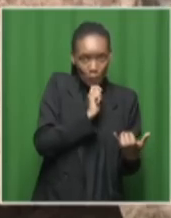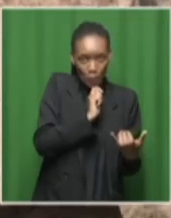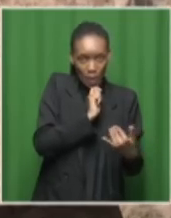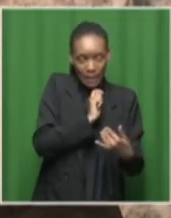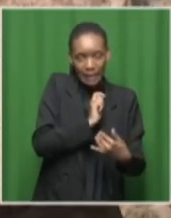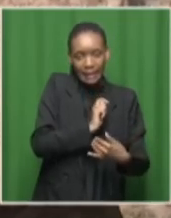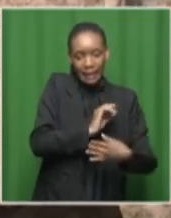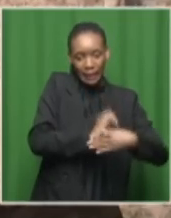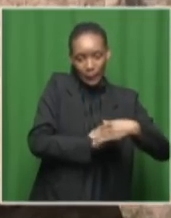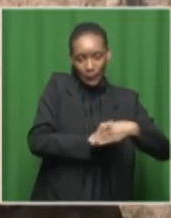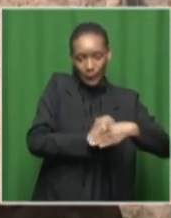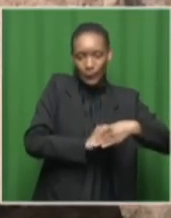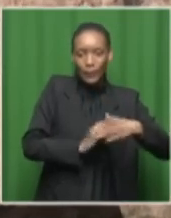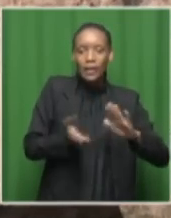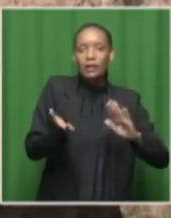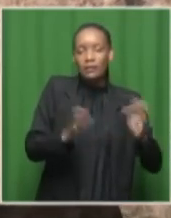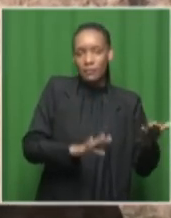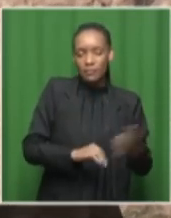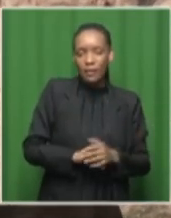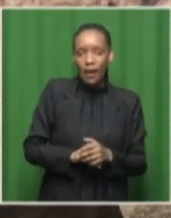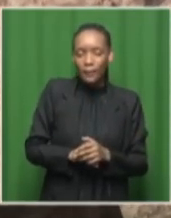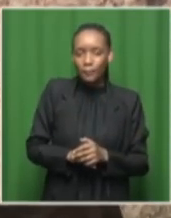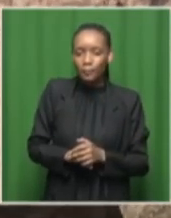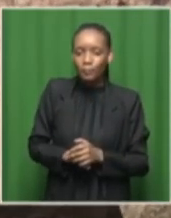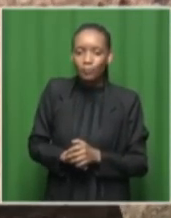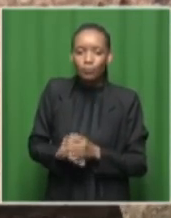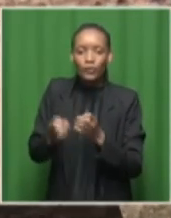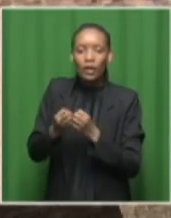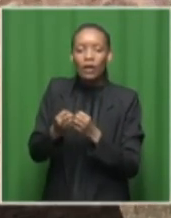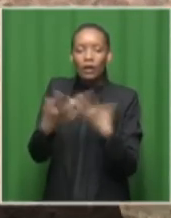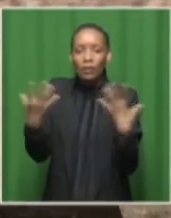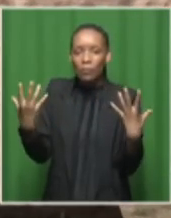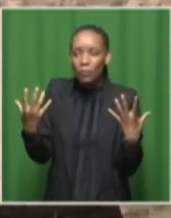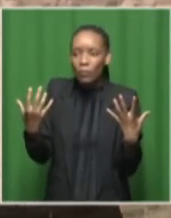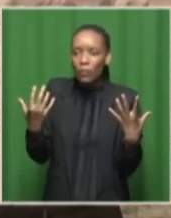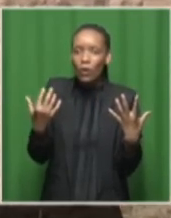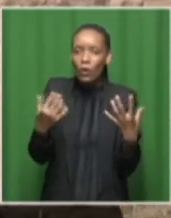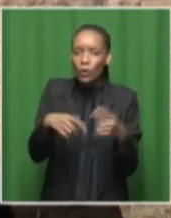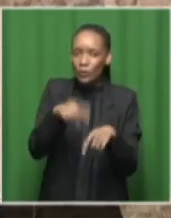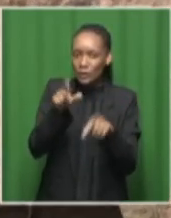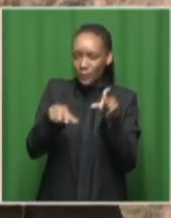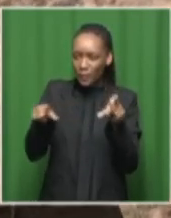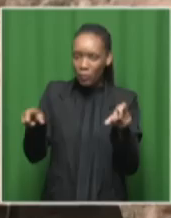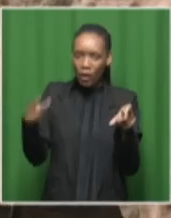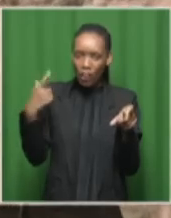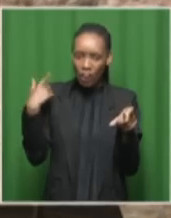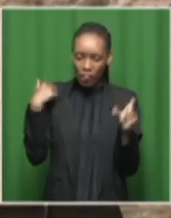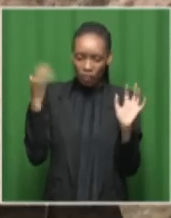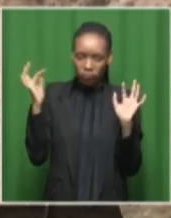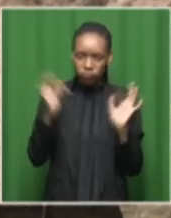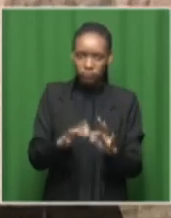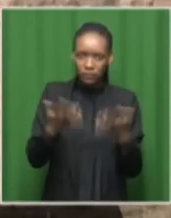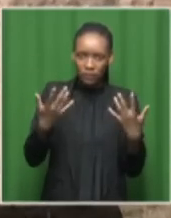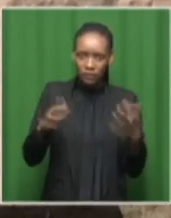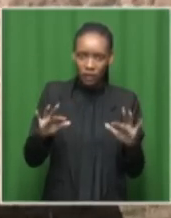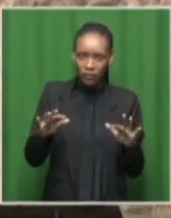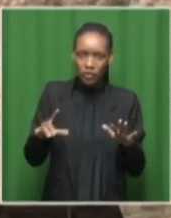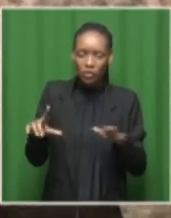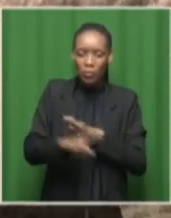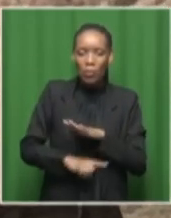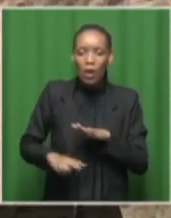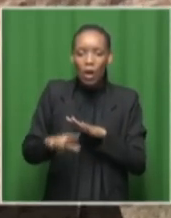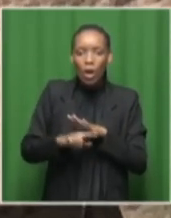here just to talk to a number of people who have already converged here. Let me ask the local mayor now